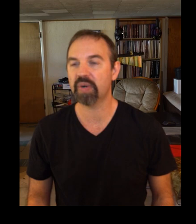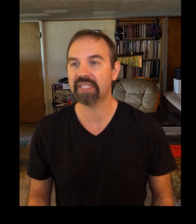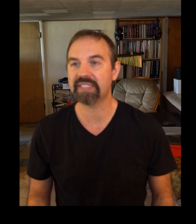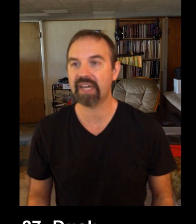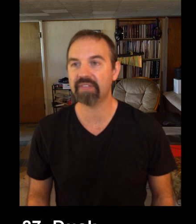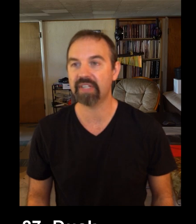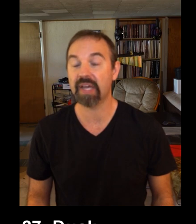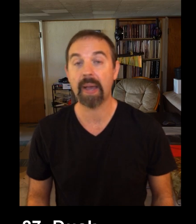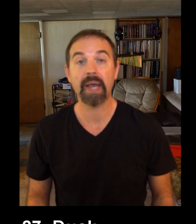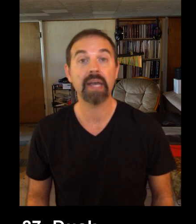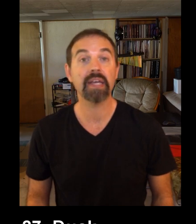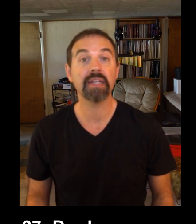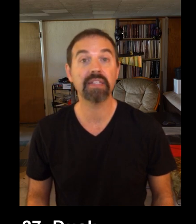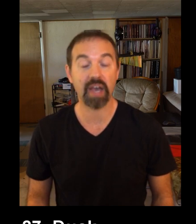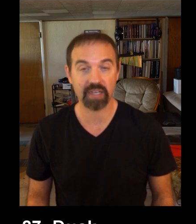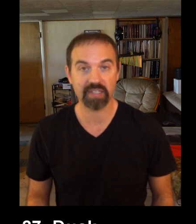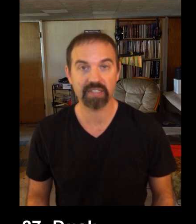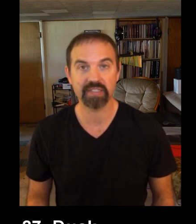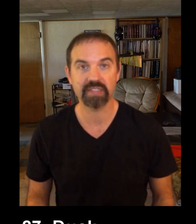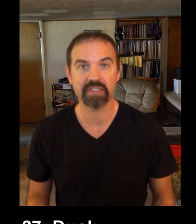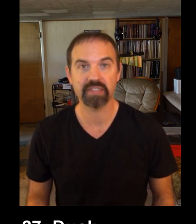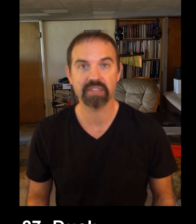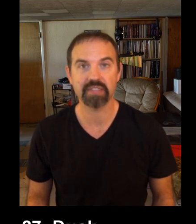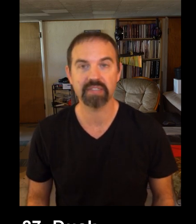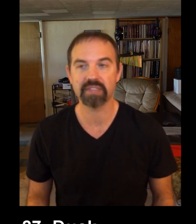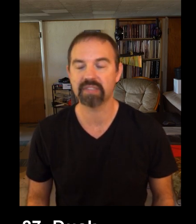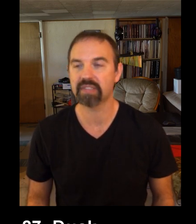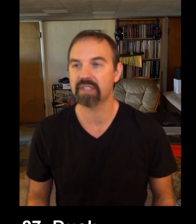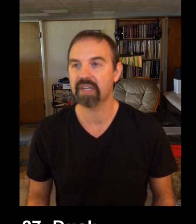Number 27, duck.